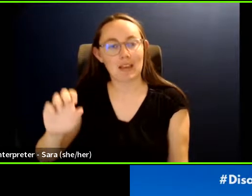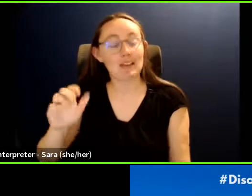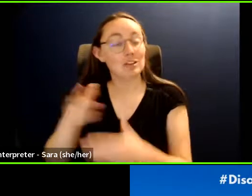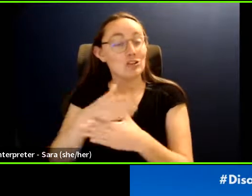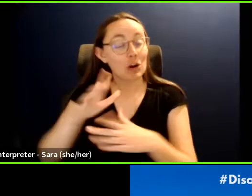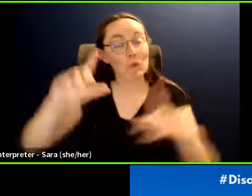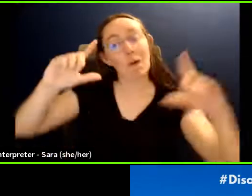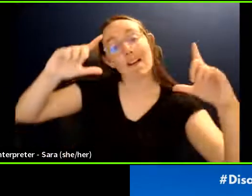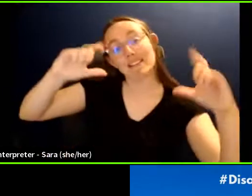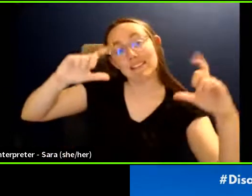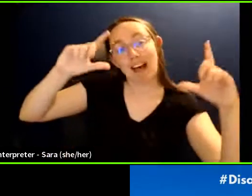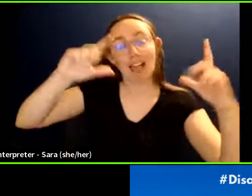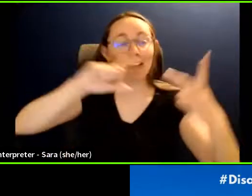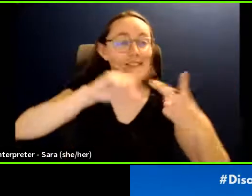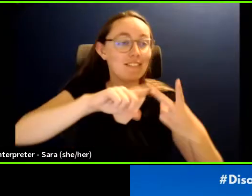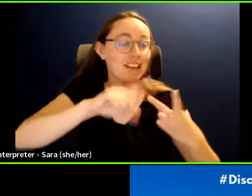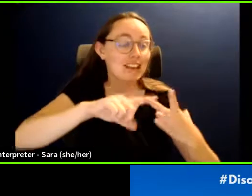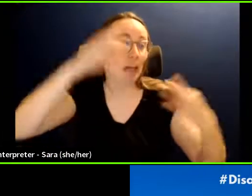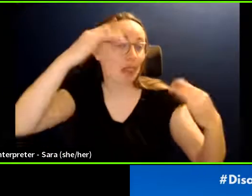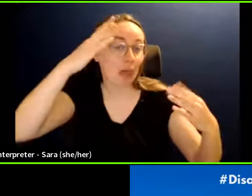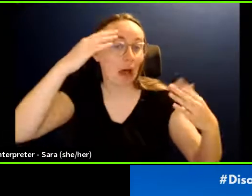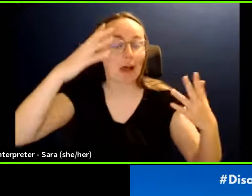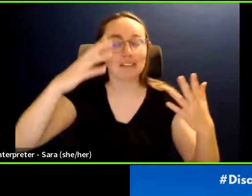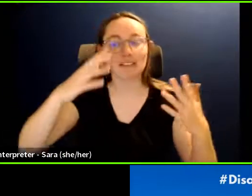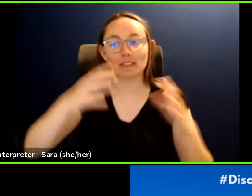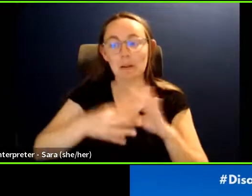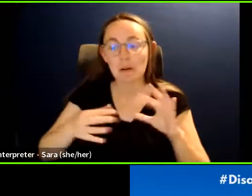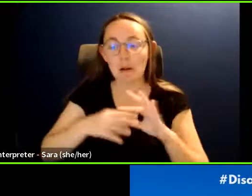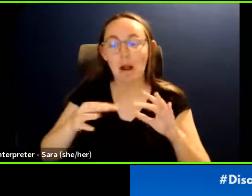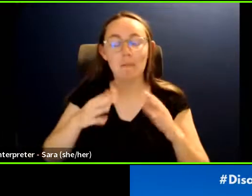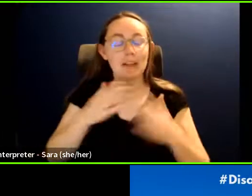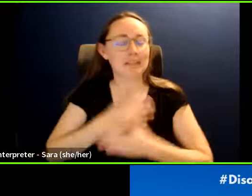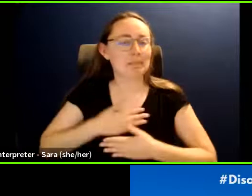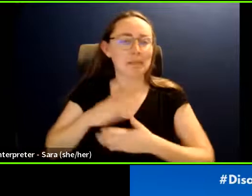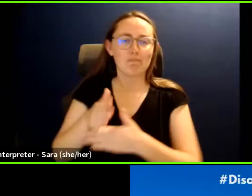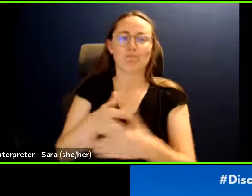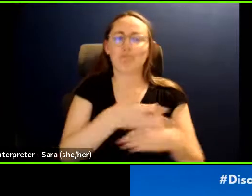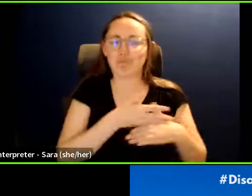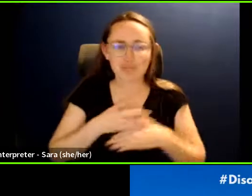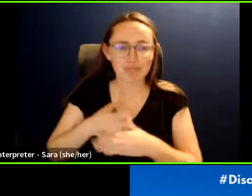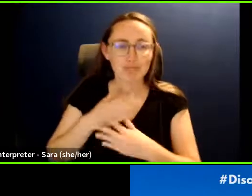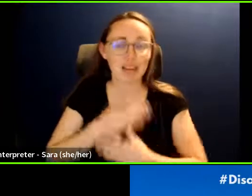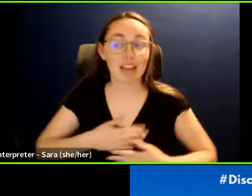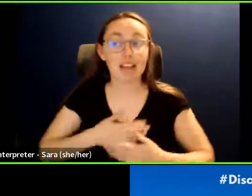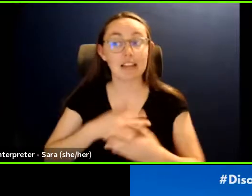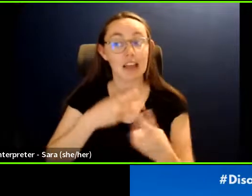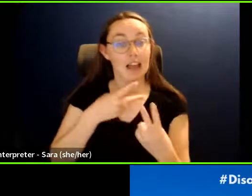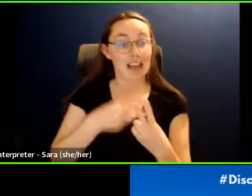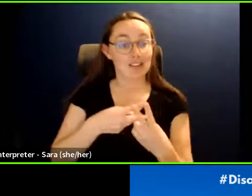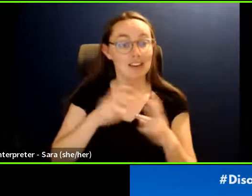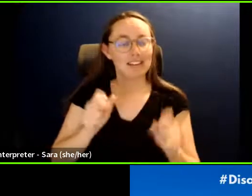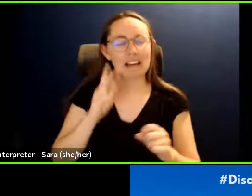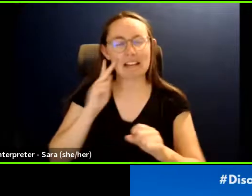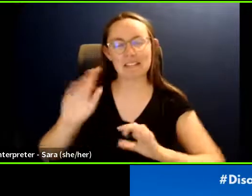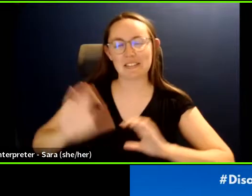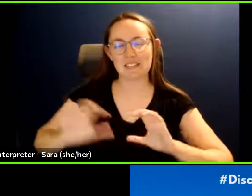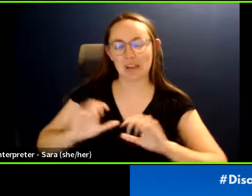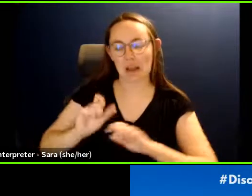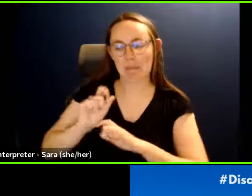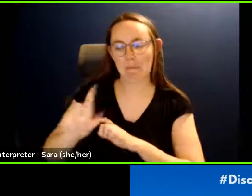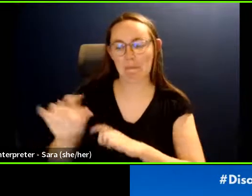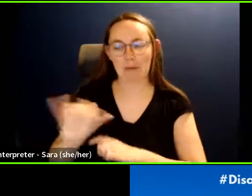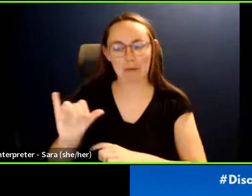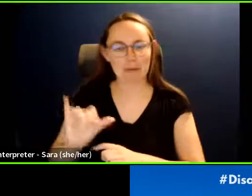You can find our hashtag in the chat, Disability Climate. And now we're really